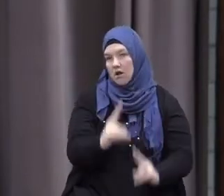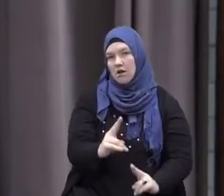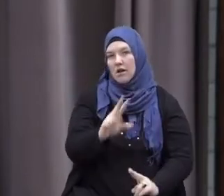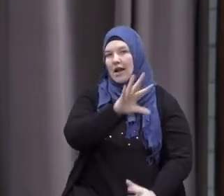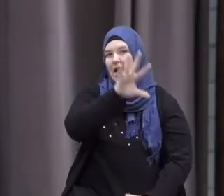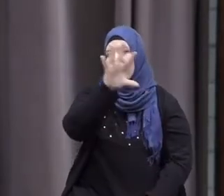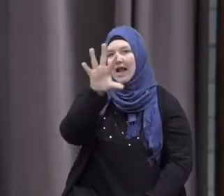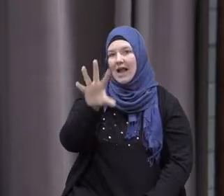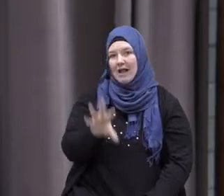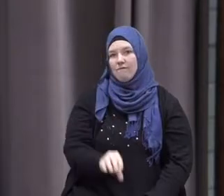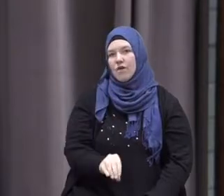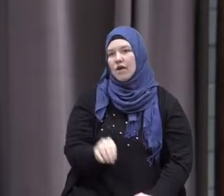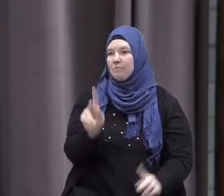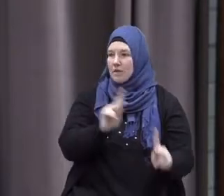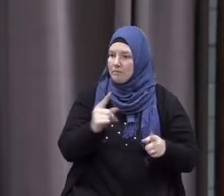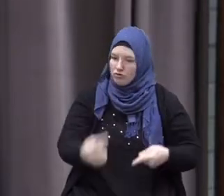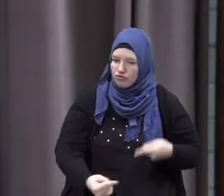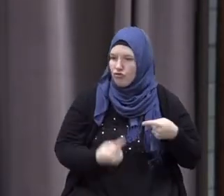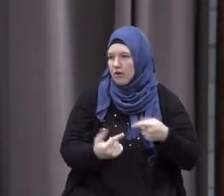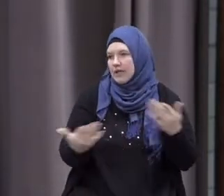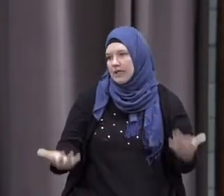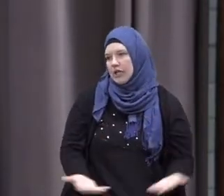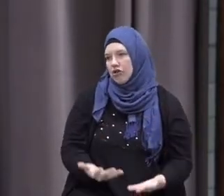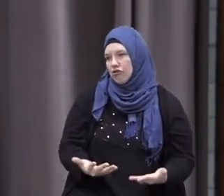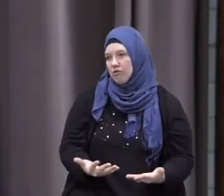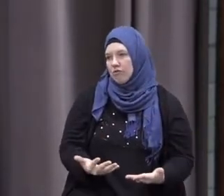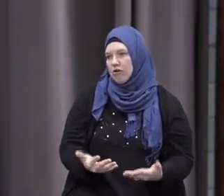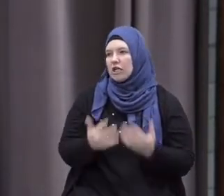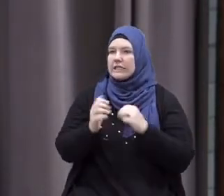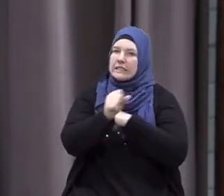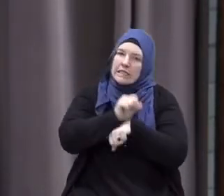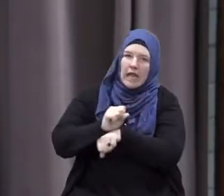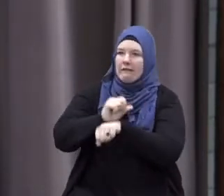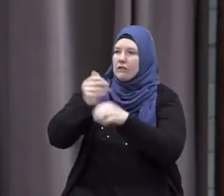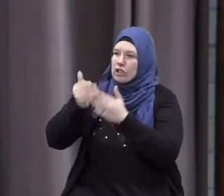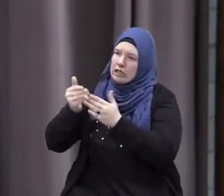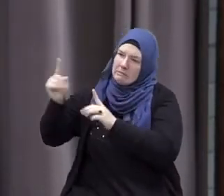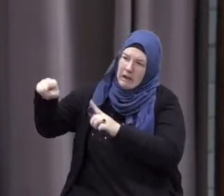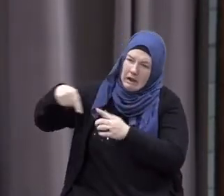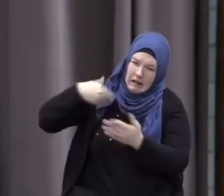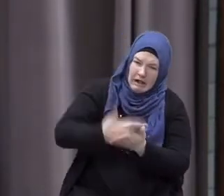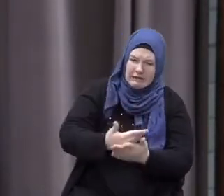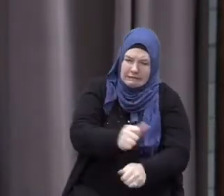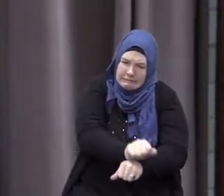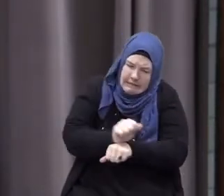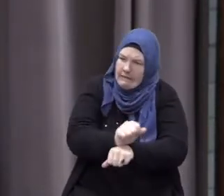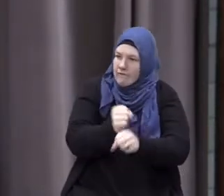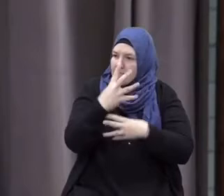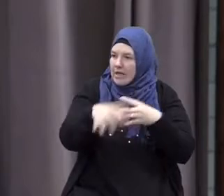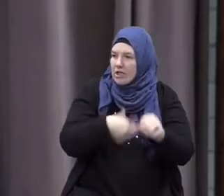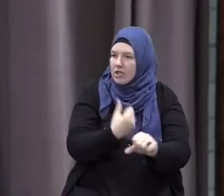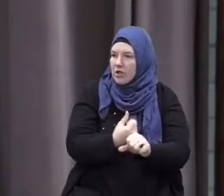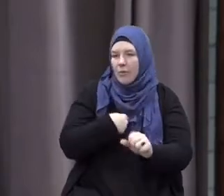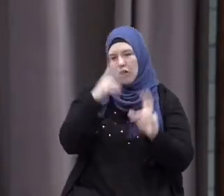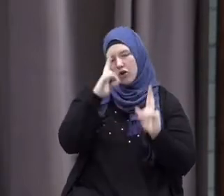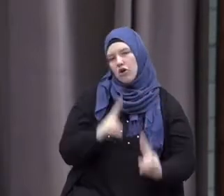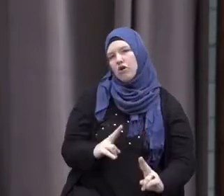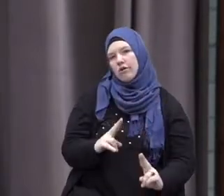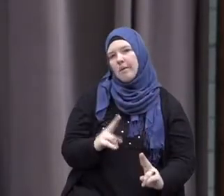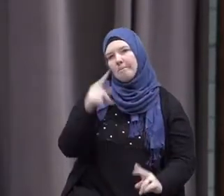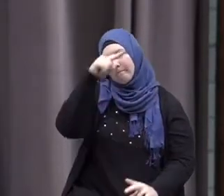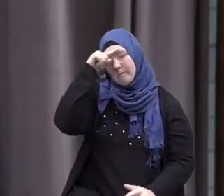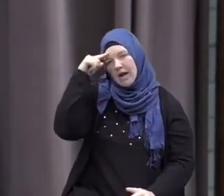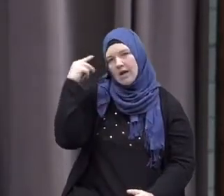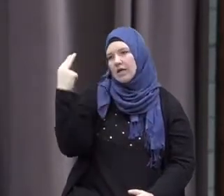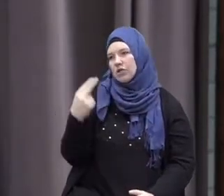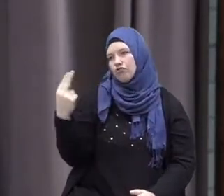the African struggle in the American experience. And the highlight of this experience is going